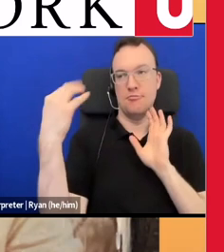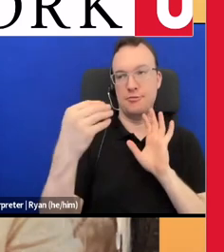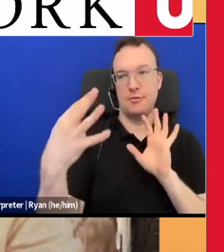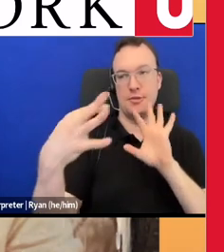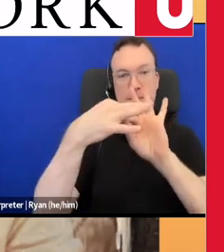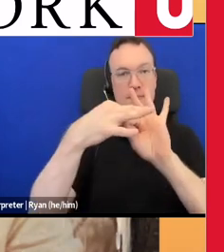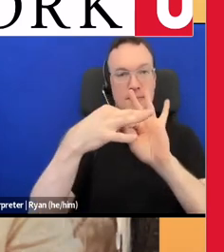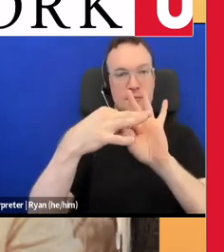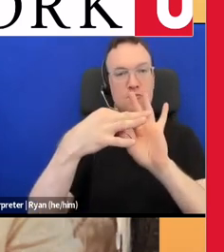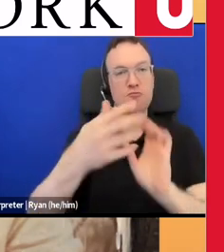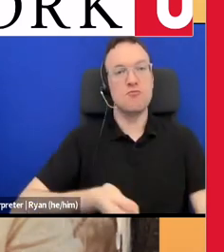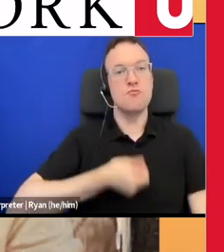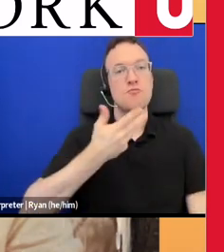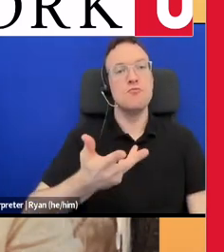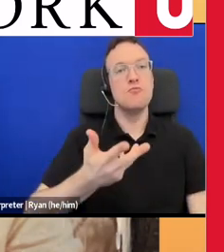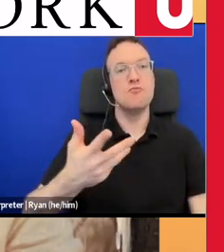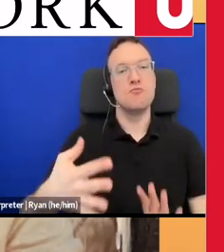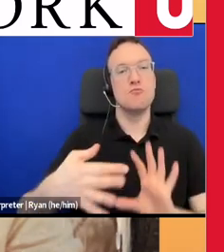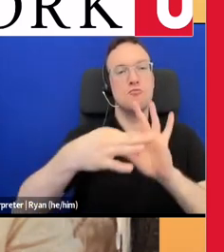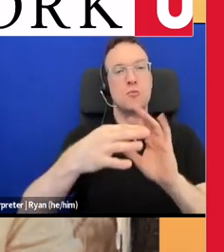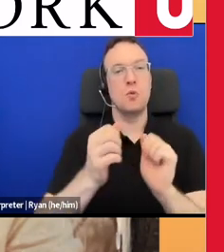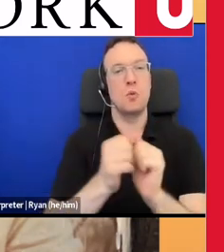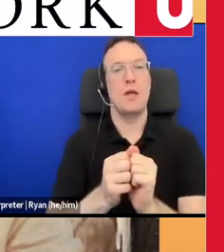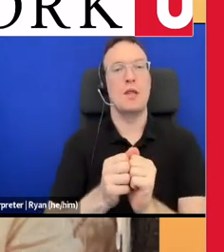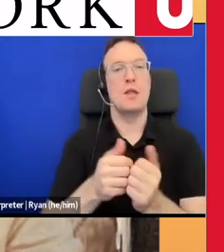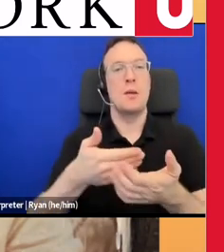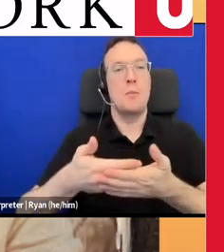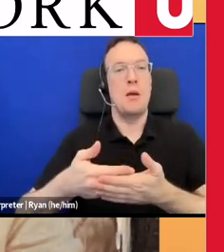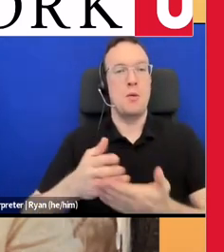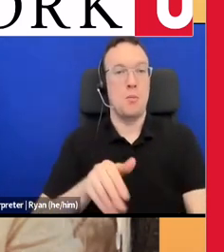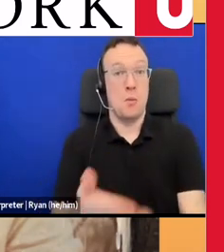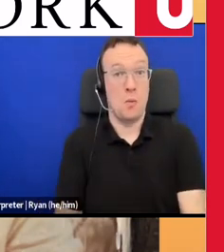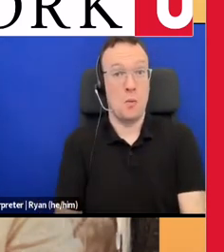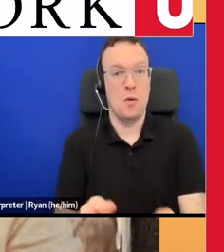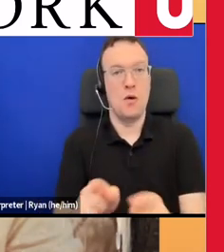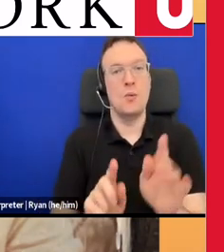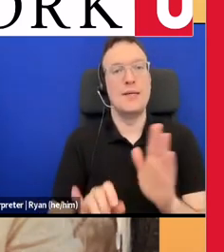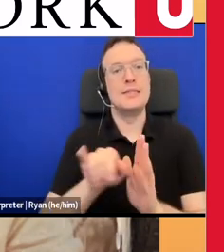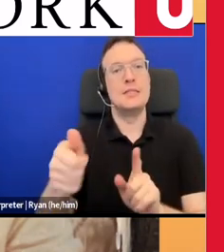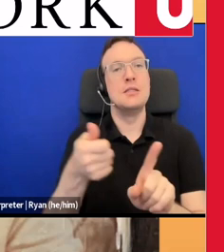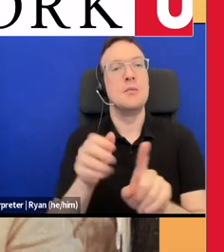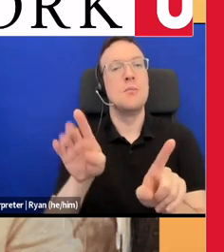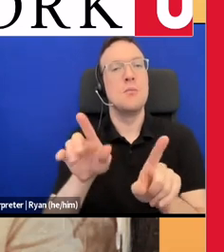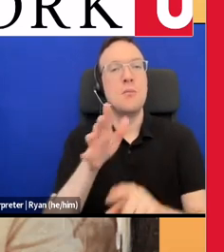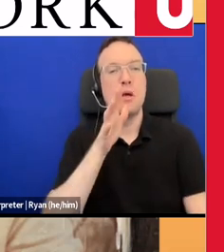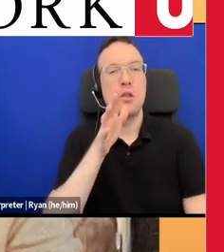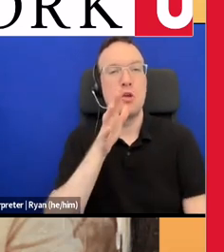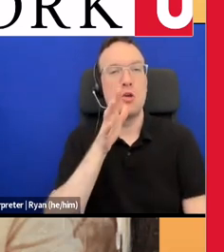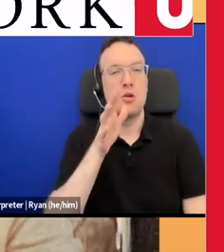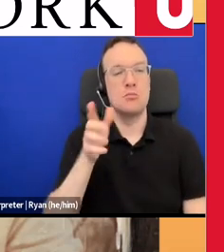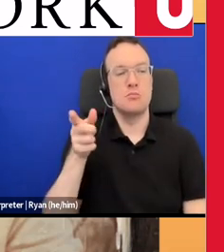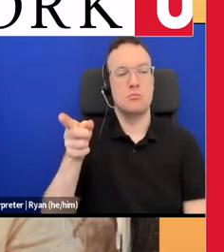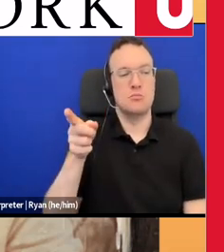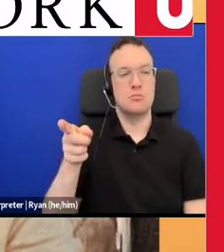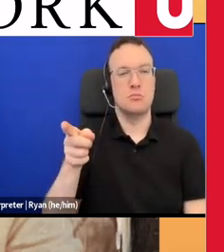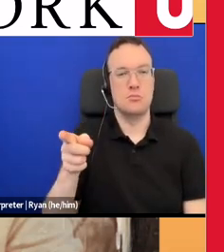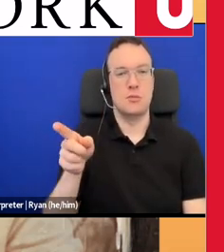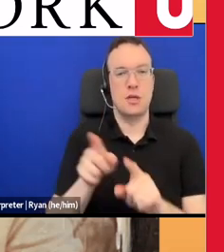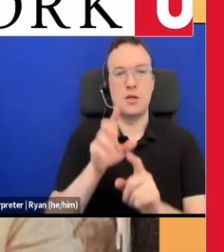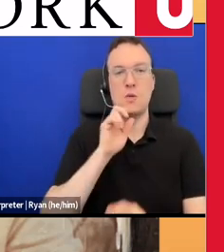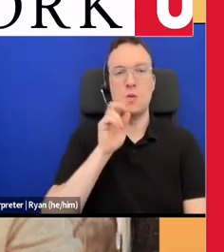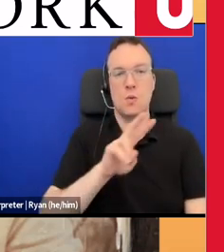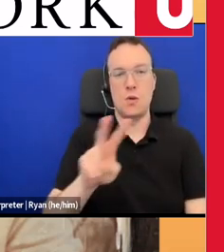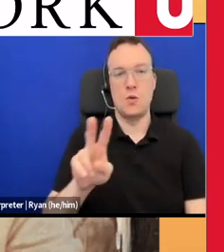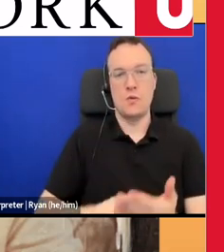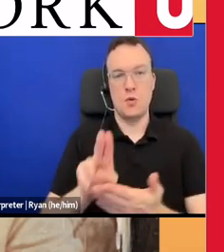expressed my mother's attachment to the infant she birthed and to her identity as a mother, One that as a 22-year-old